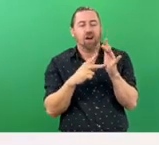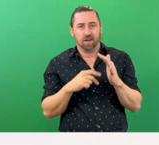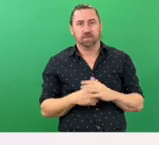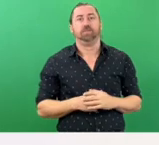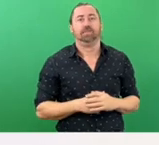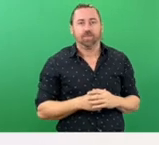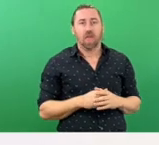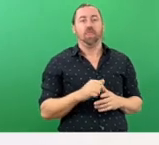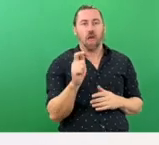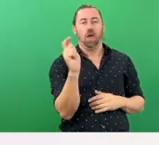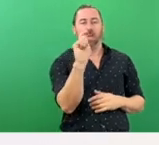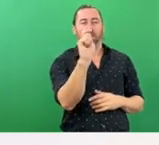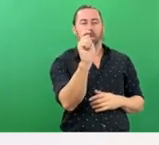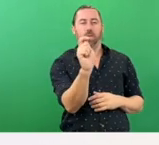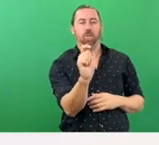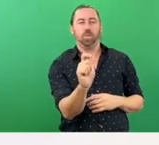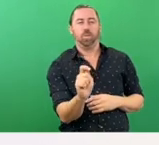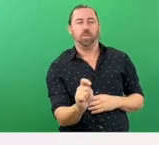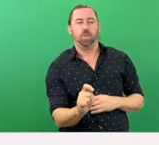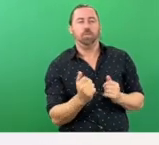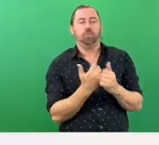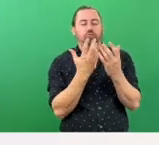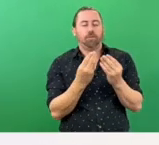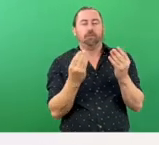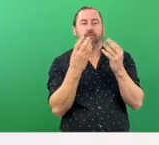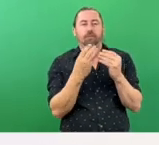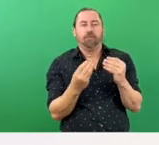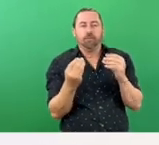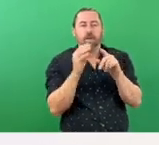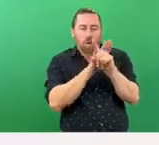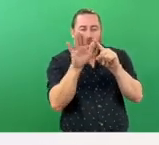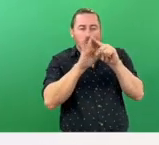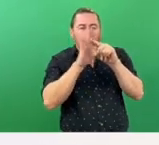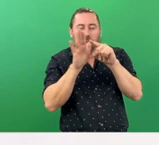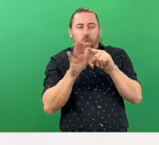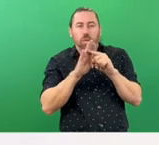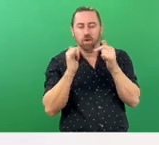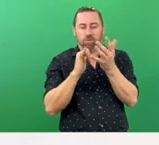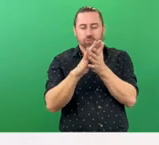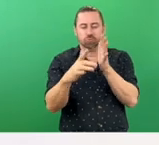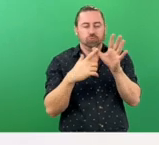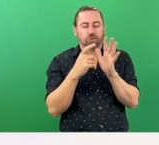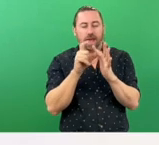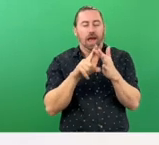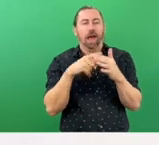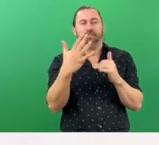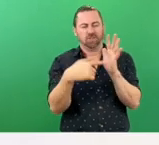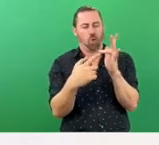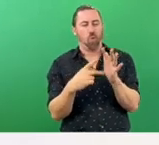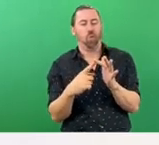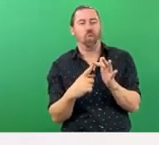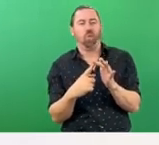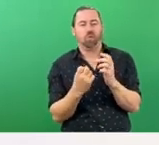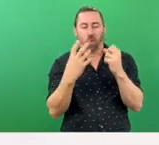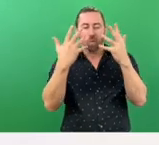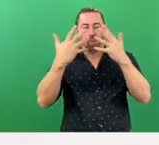do is then just scrub sideways to get that soft, long edge of the pencil for shading, right, or creating tone. So